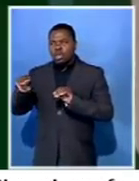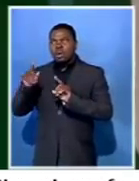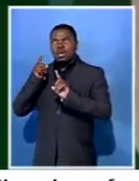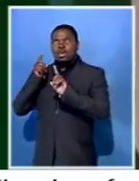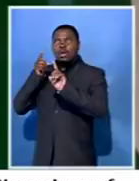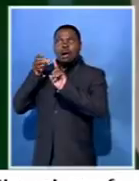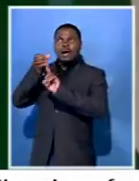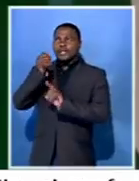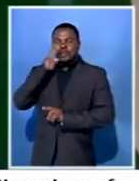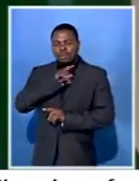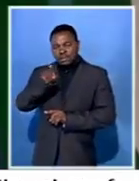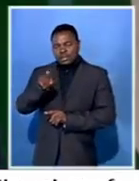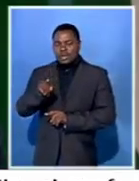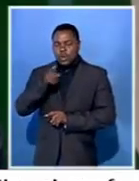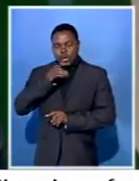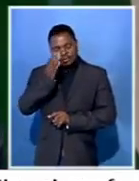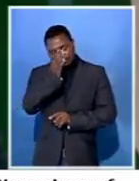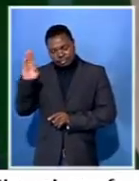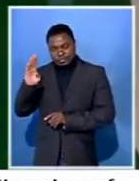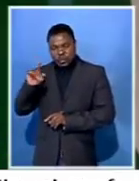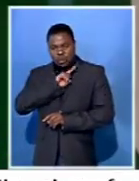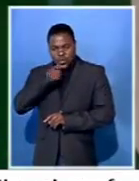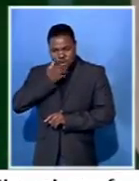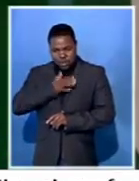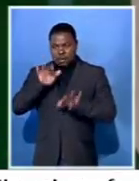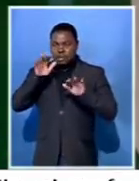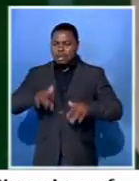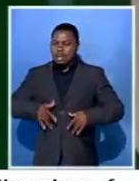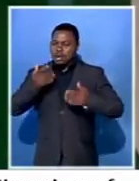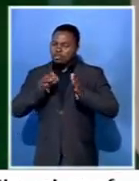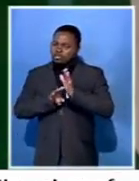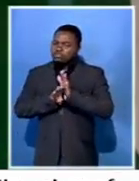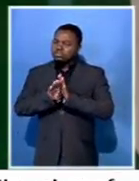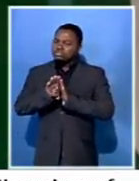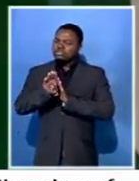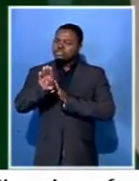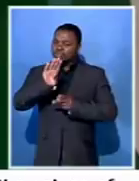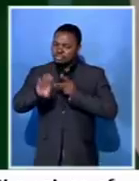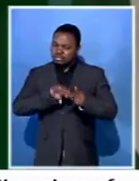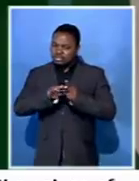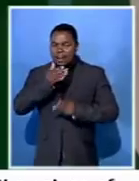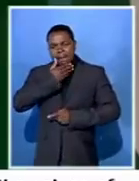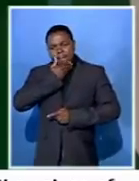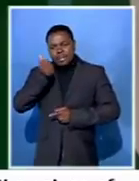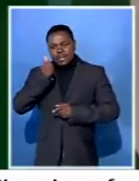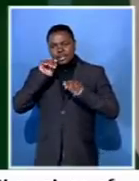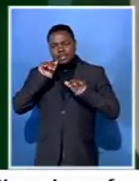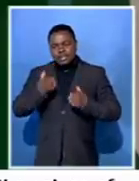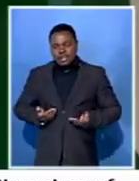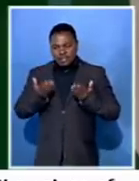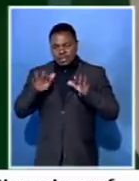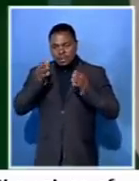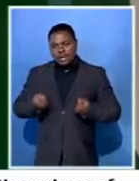to bettering the life of our people and to render the best service to our